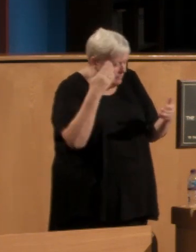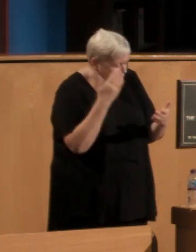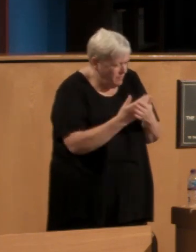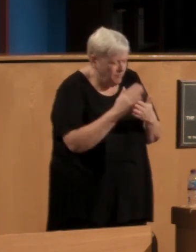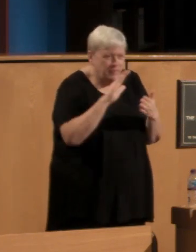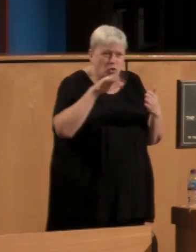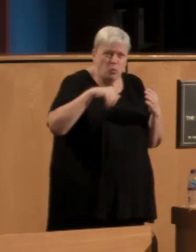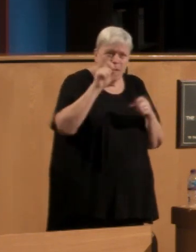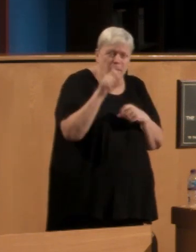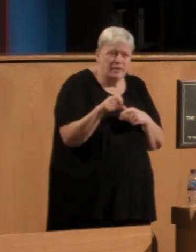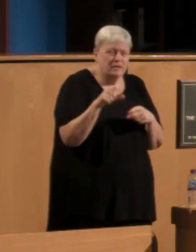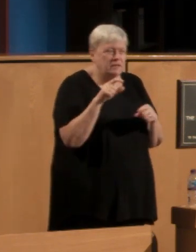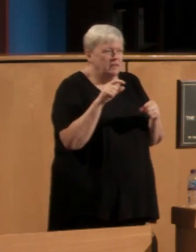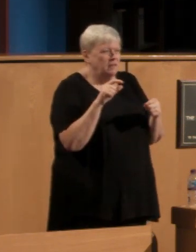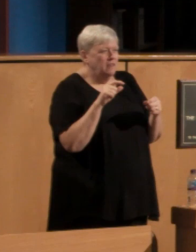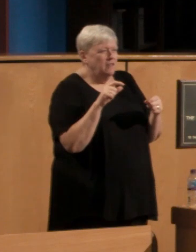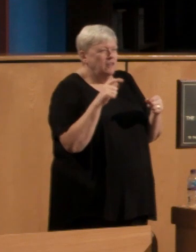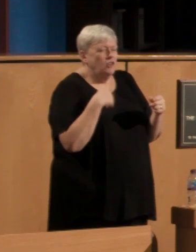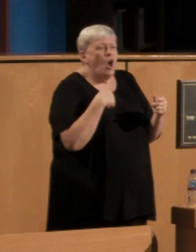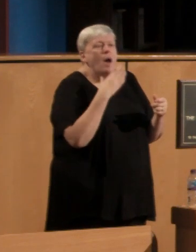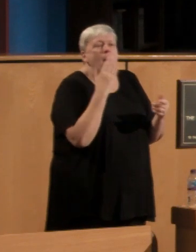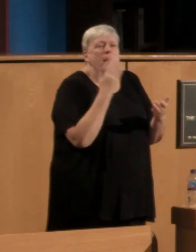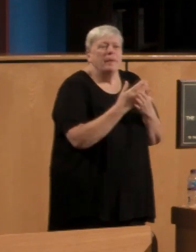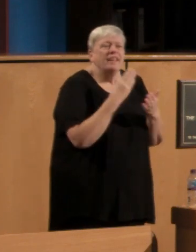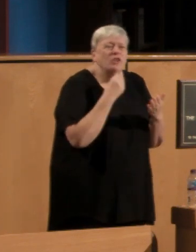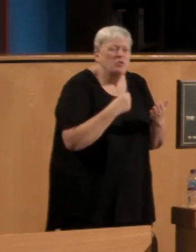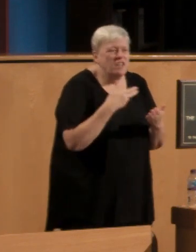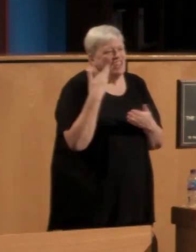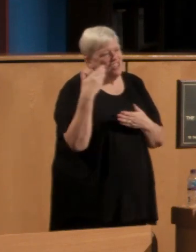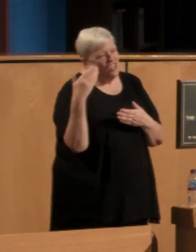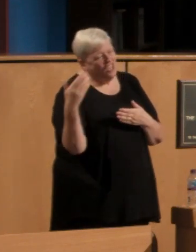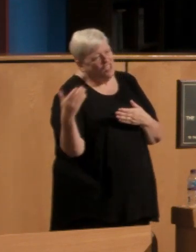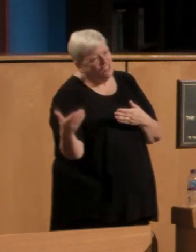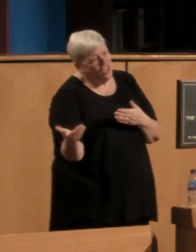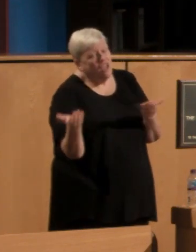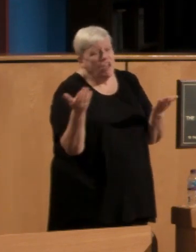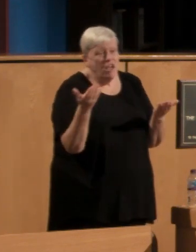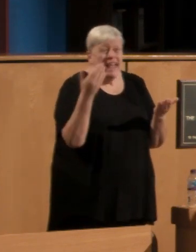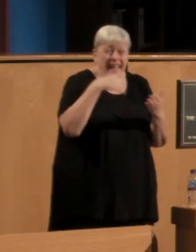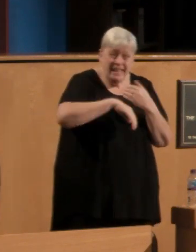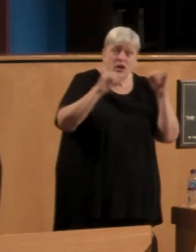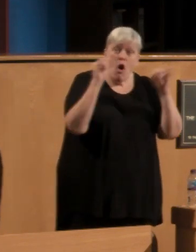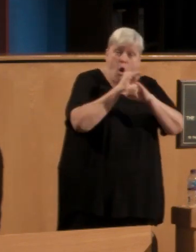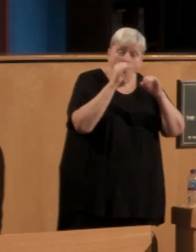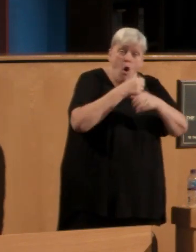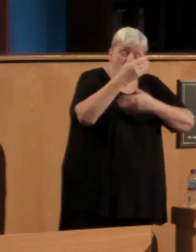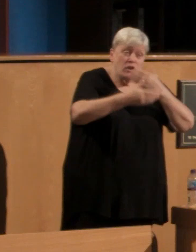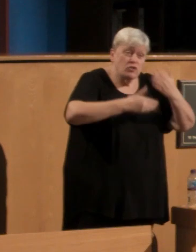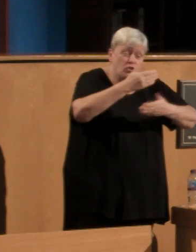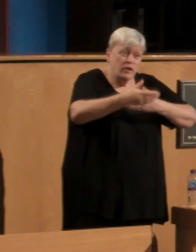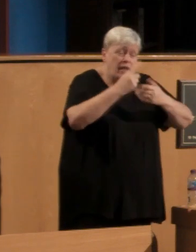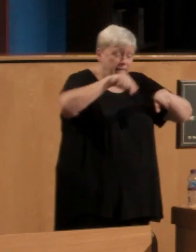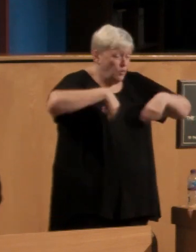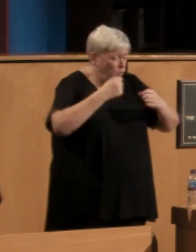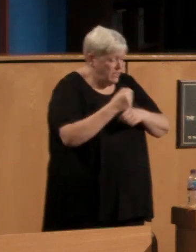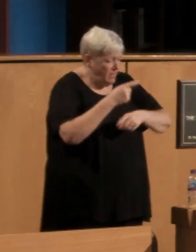written about, being used as a narrative device in a horror story? What does it mean when you flip that, and